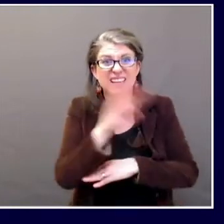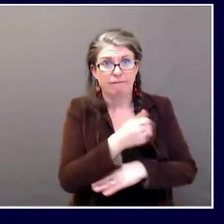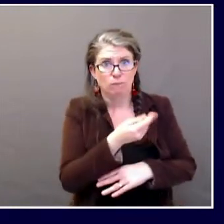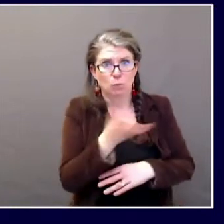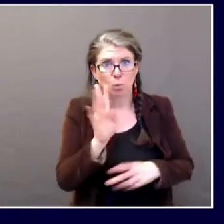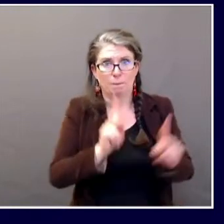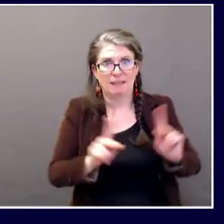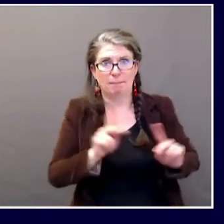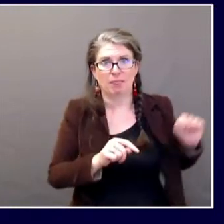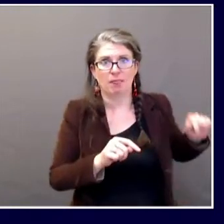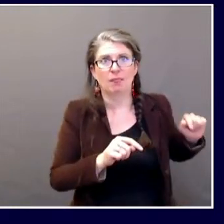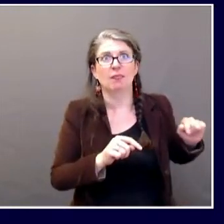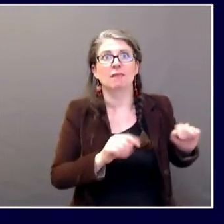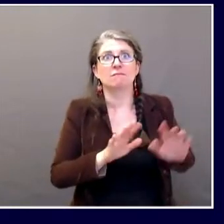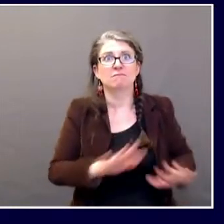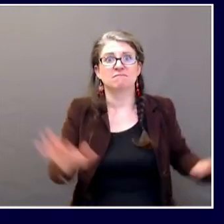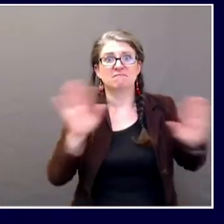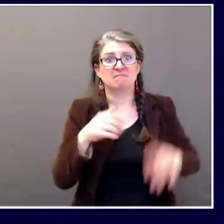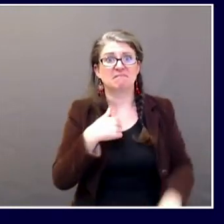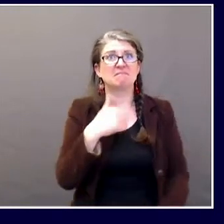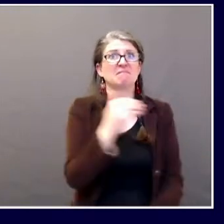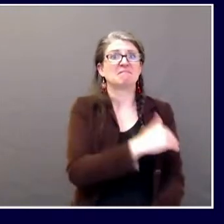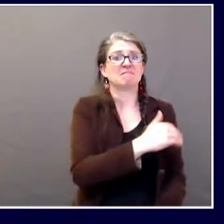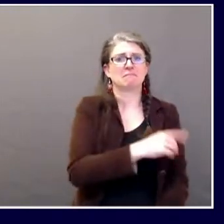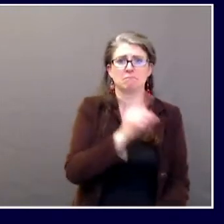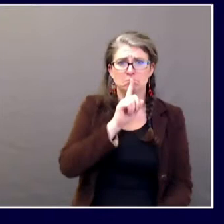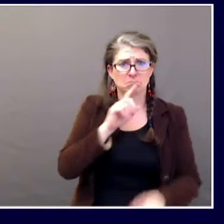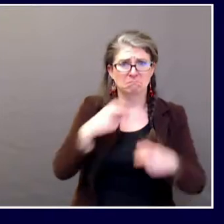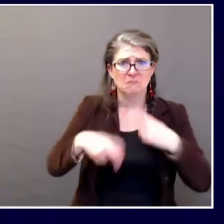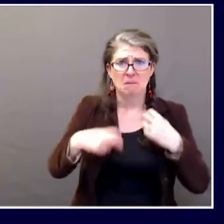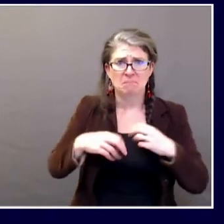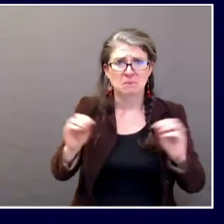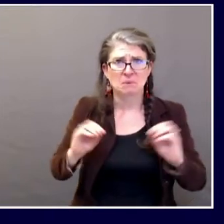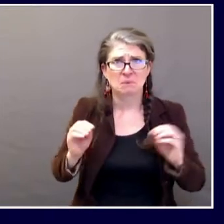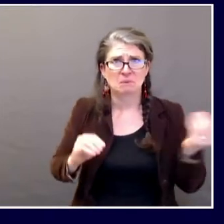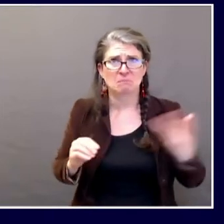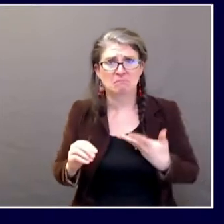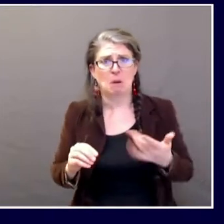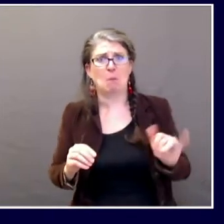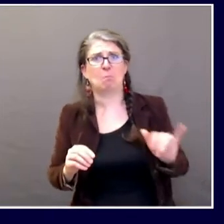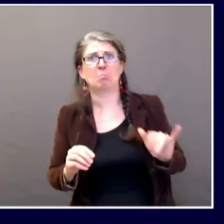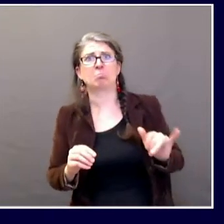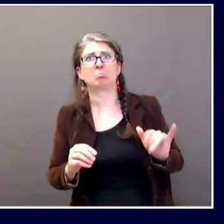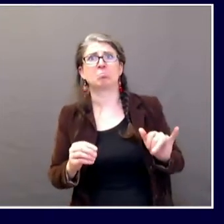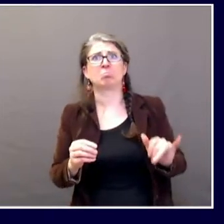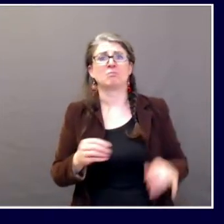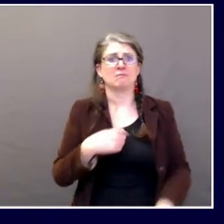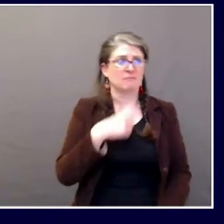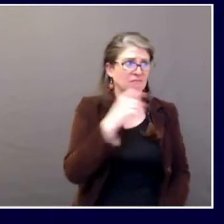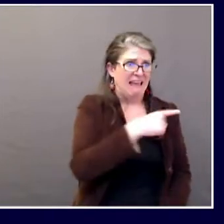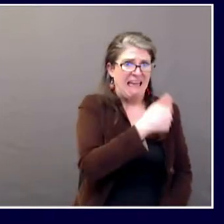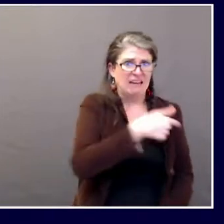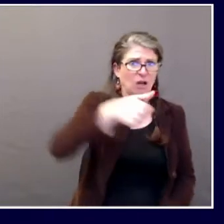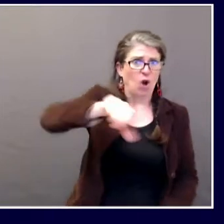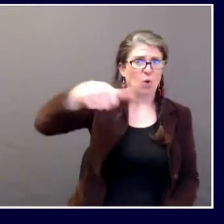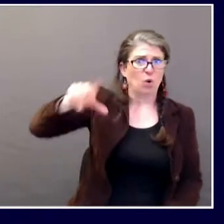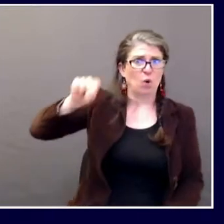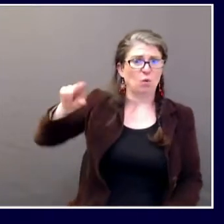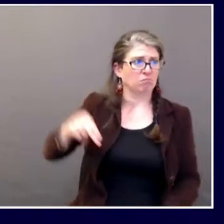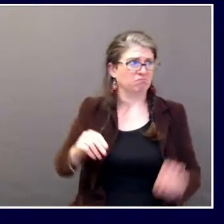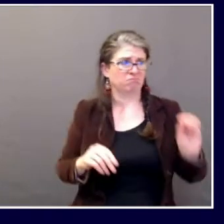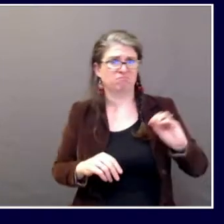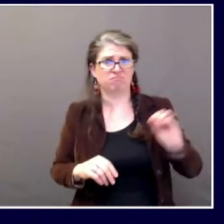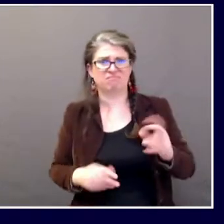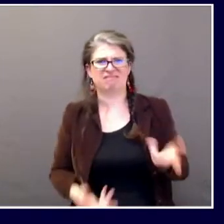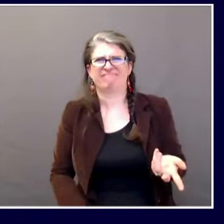or systematic requests that we have denied. I have one other question, if you might allow it. It's actually from Captain Don Kerrigan, so you can't hold